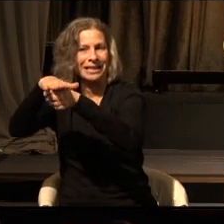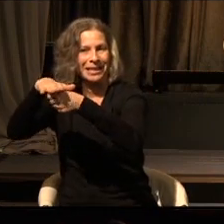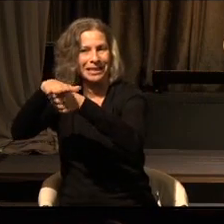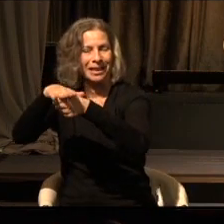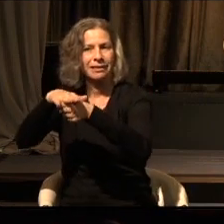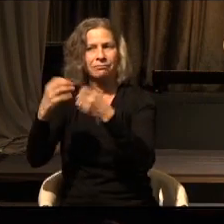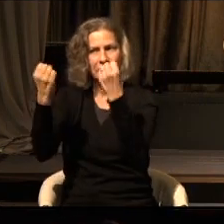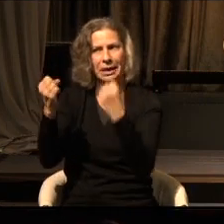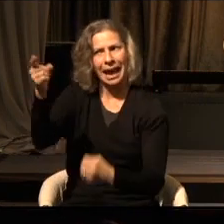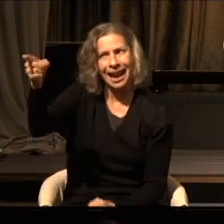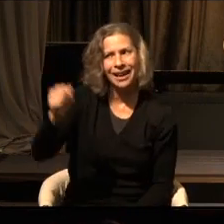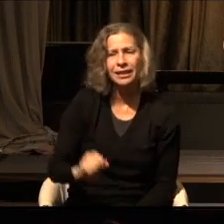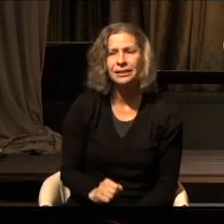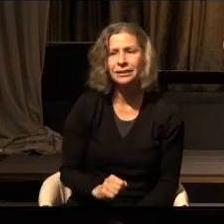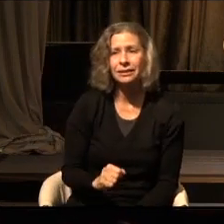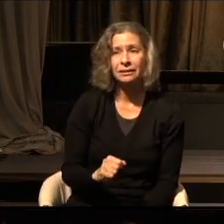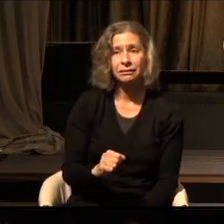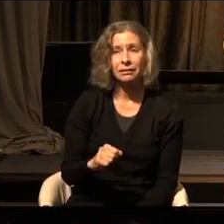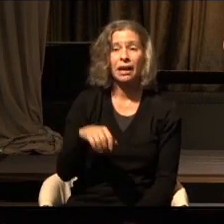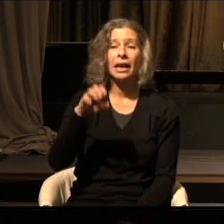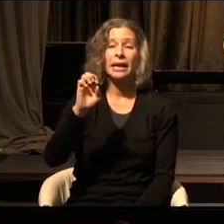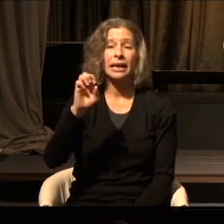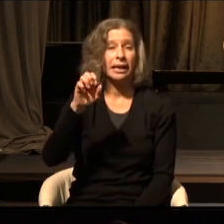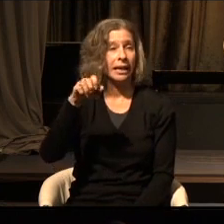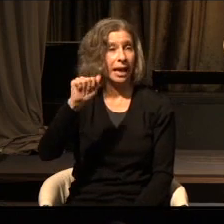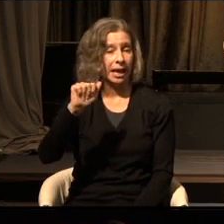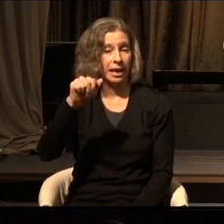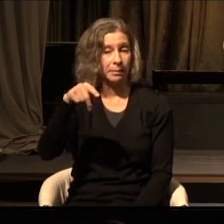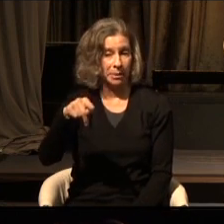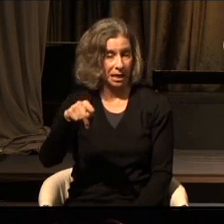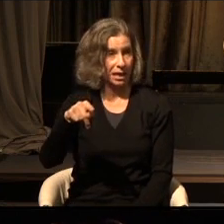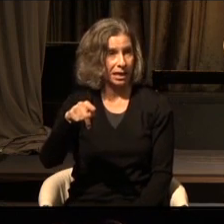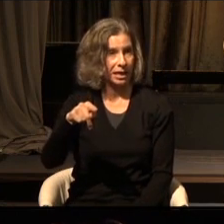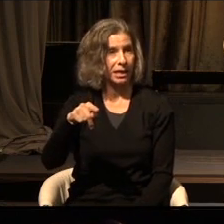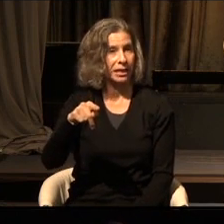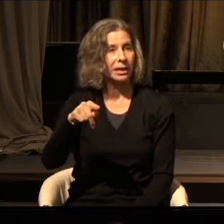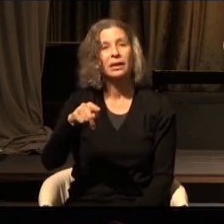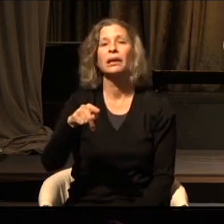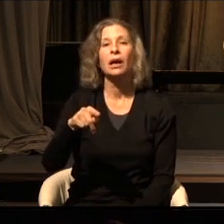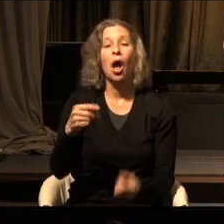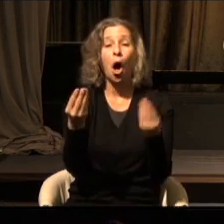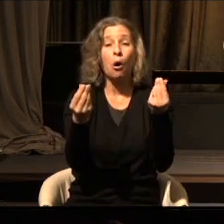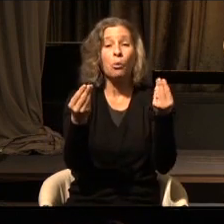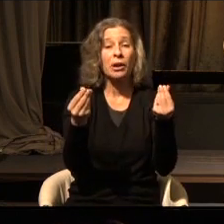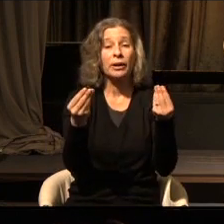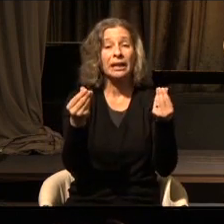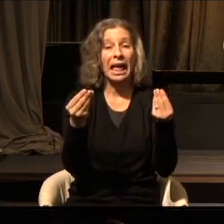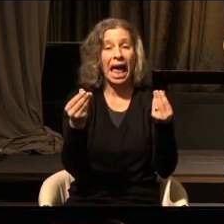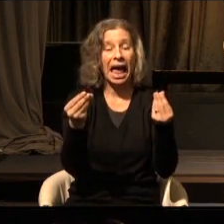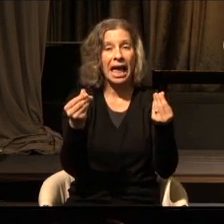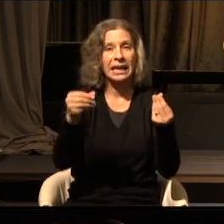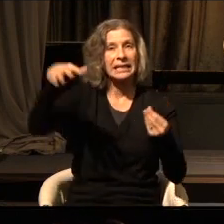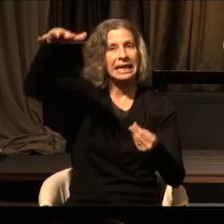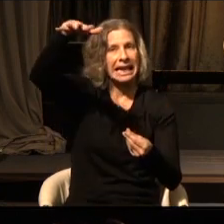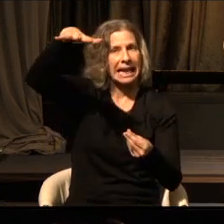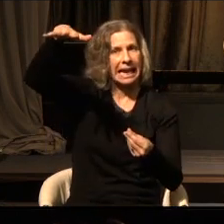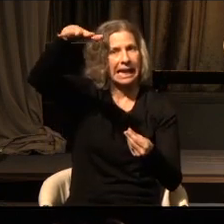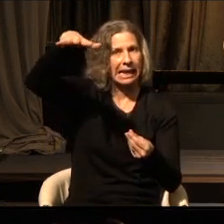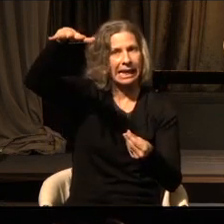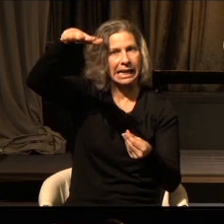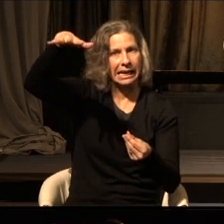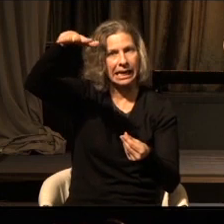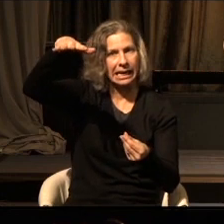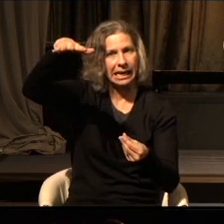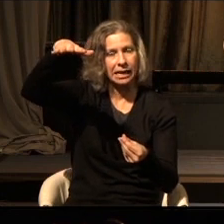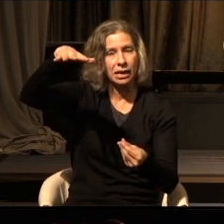For those of you unfamiliar with the UP, we are a giant landmass that sits on top of the lower Michigan mitten. We make up